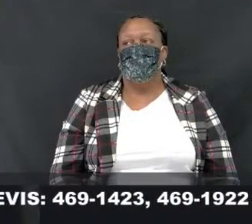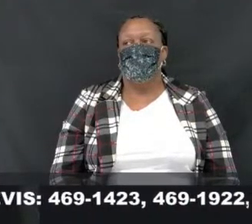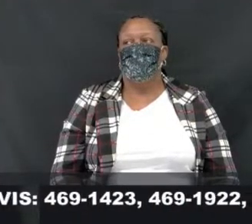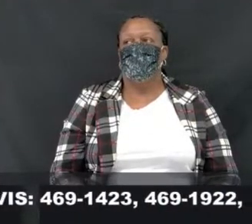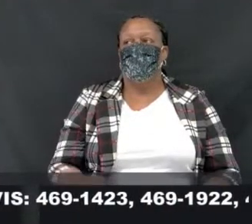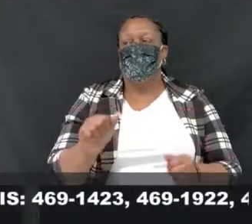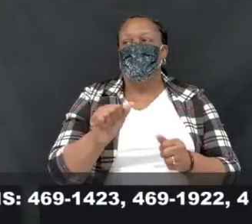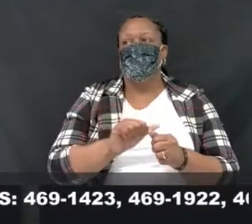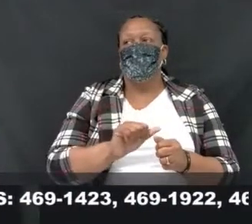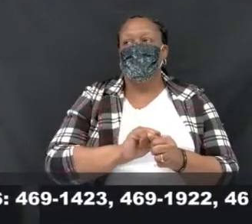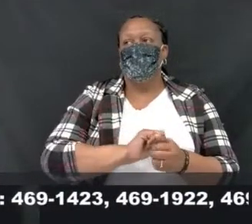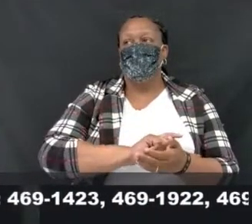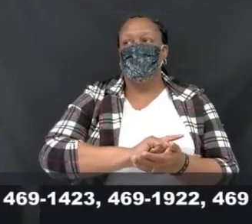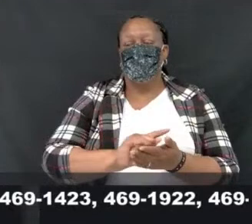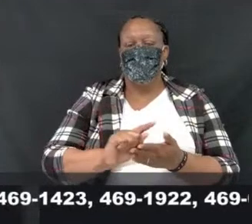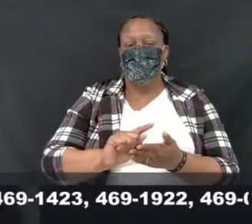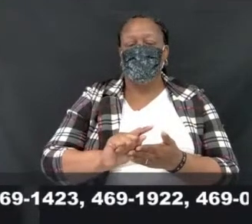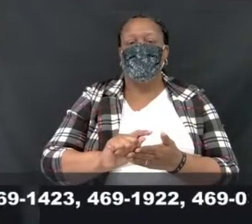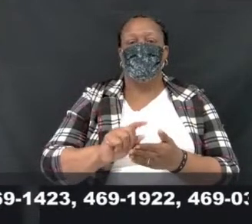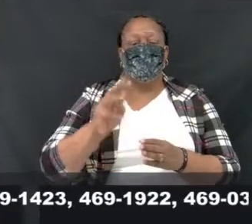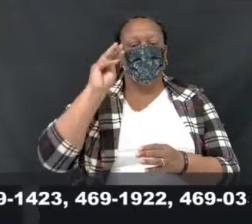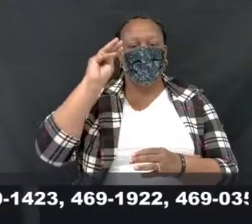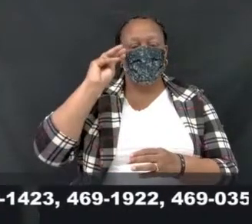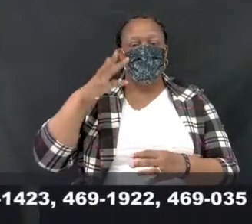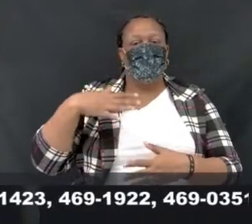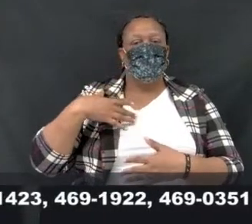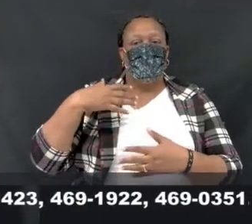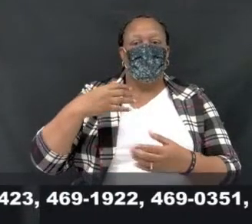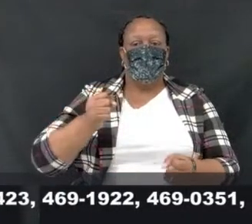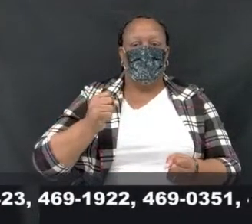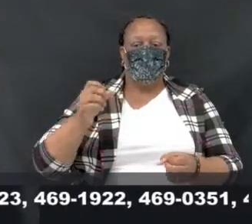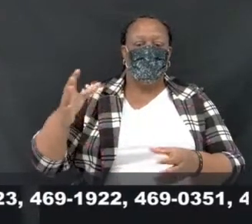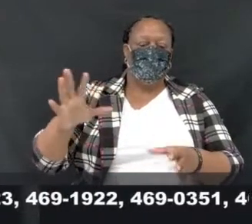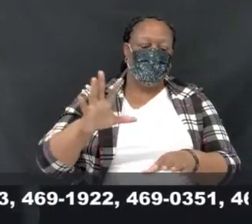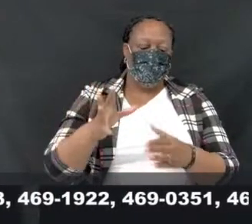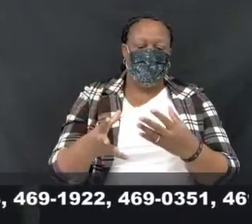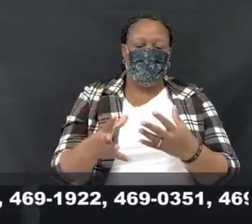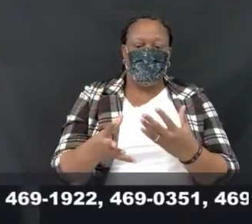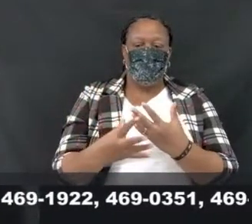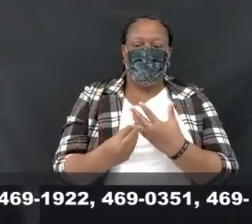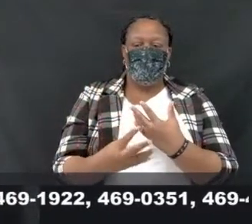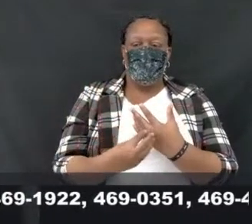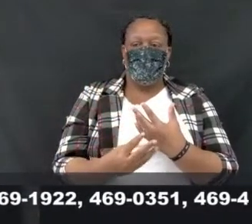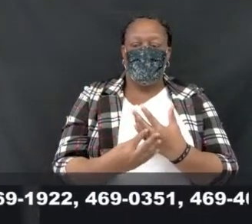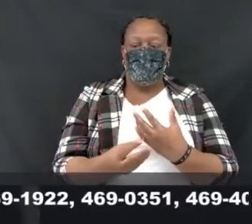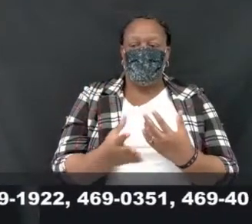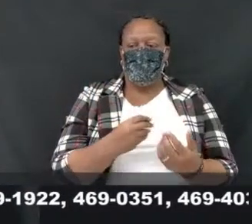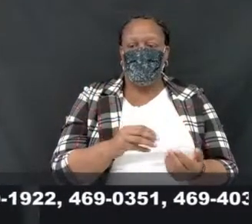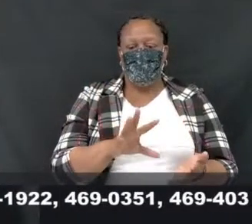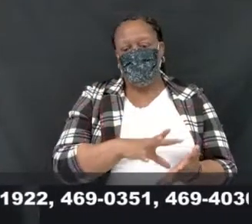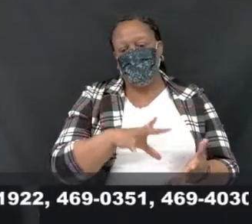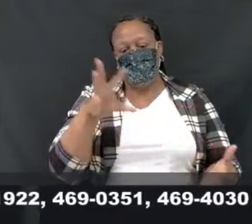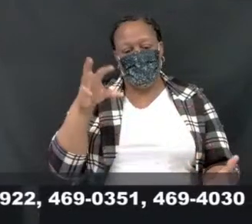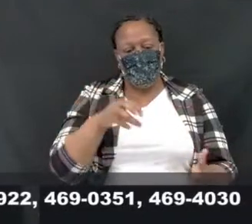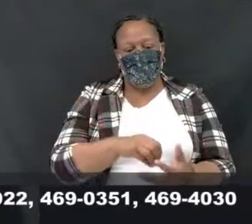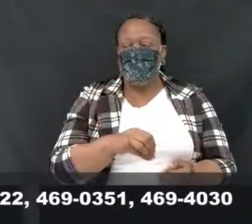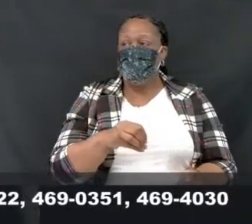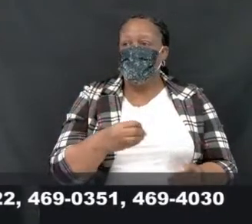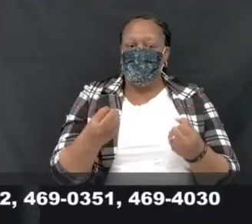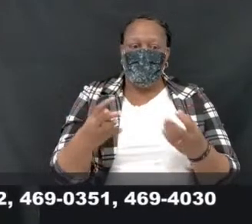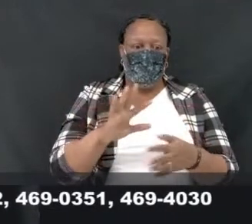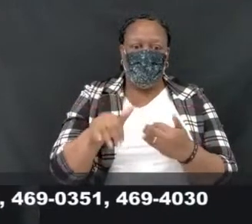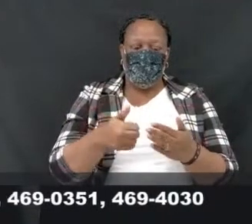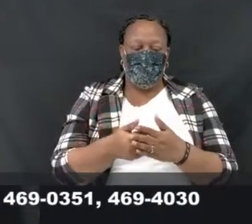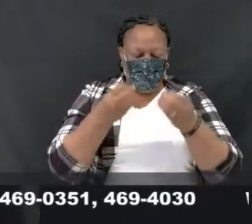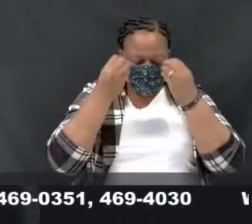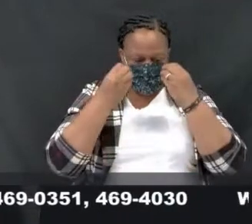Every week, the Ministry of Health collects data from the hospitals. We call it syndromic surveillance, whereby we monitor